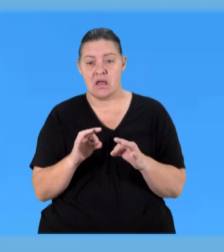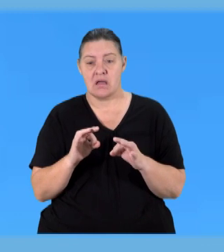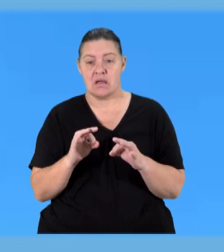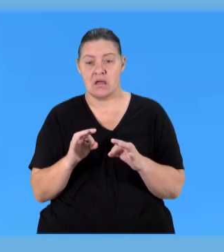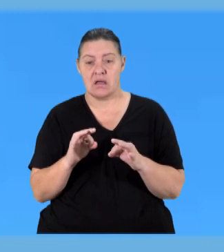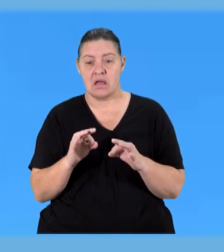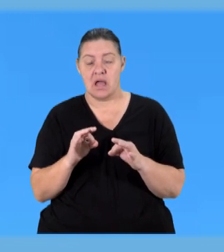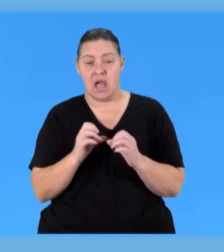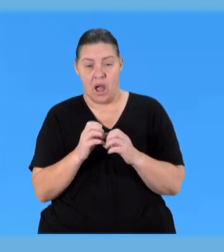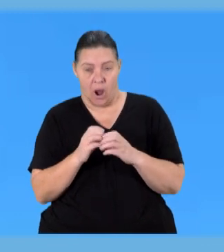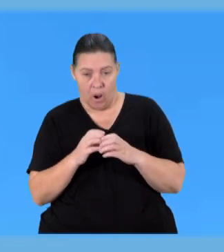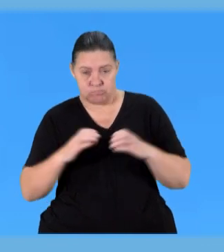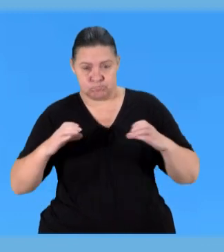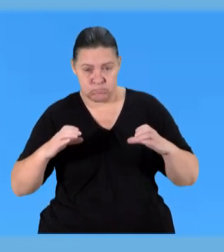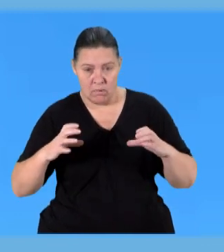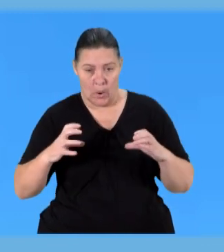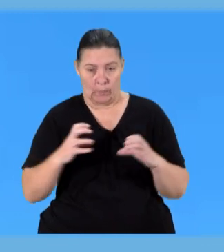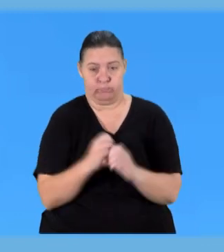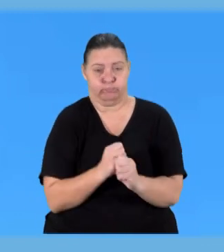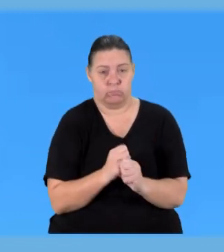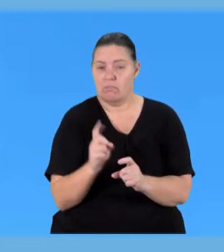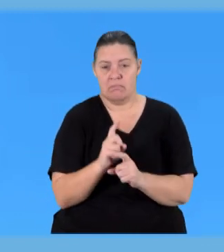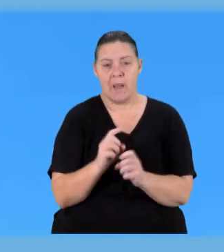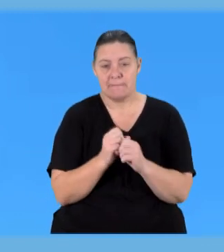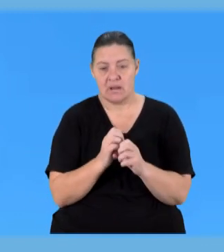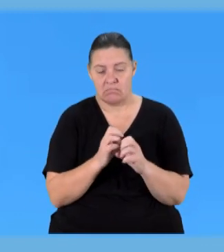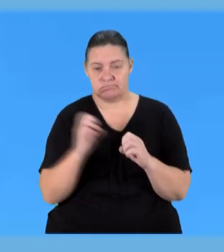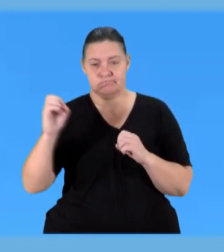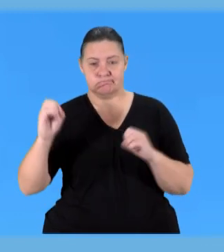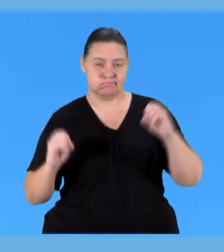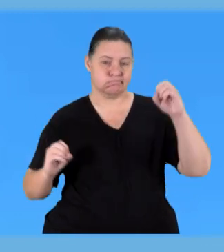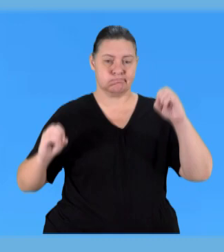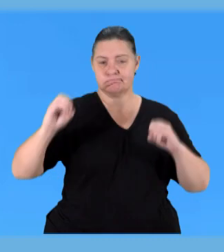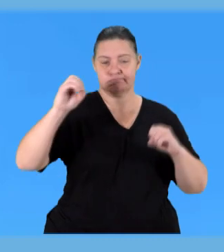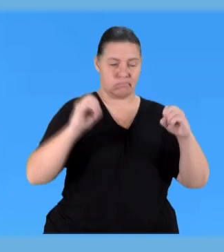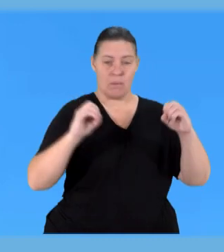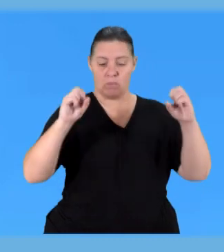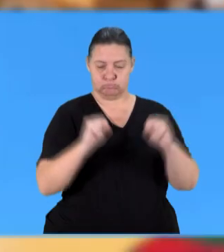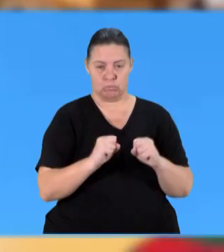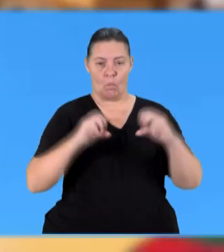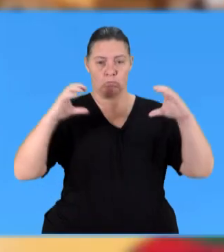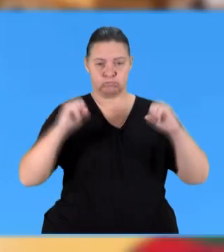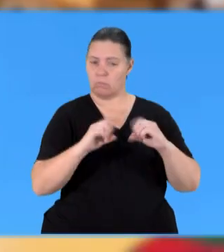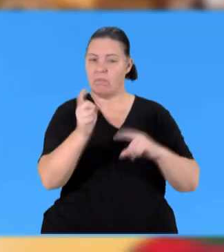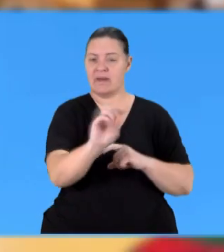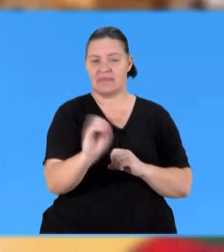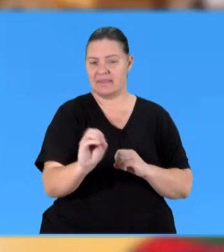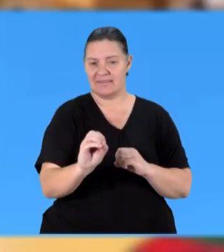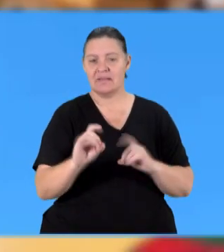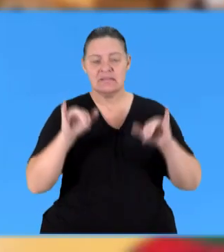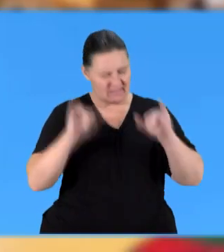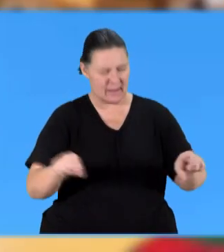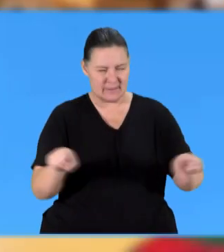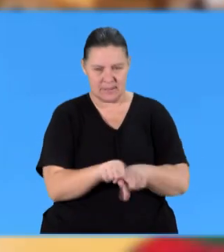compress. The particles just simply move away or approach each other. So when we are adding energy into the substance, the particles are